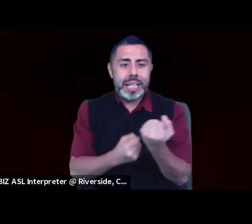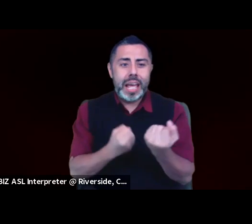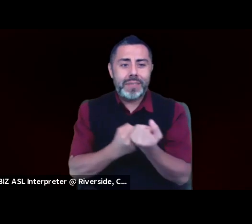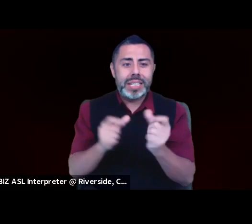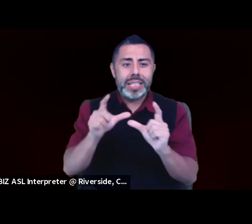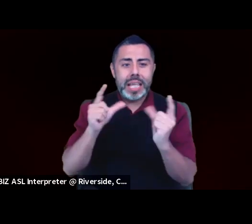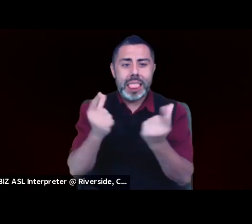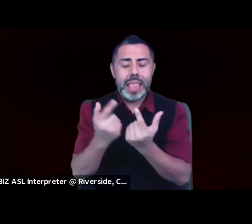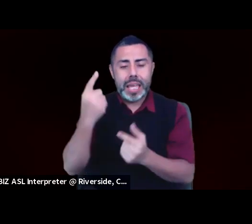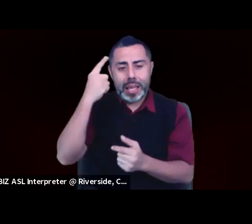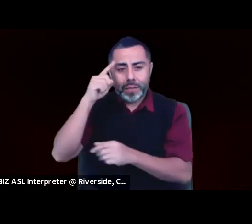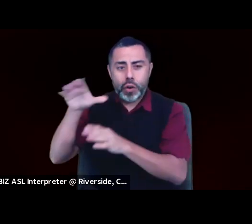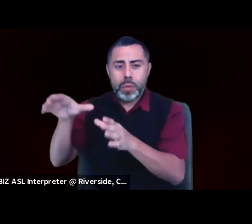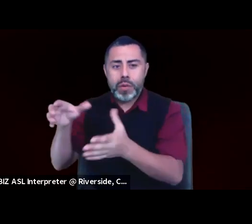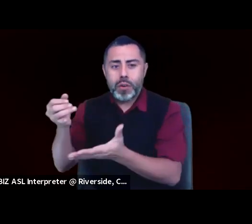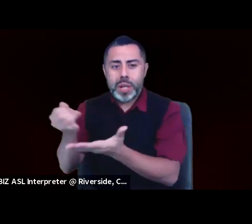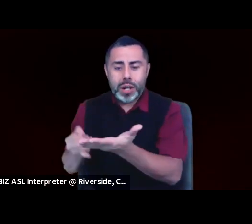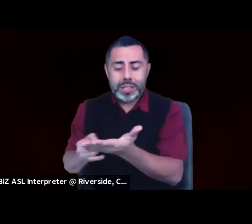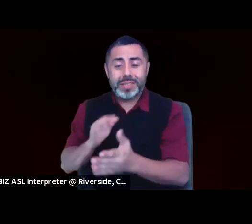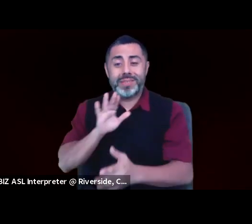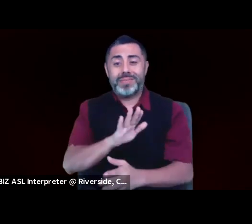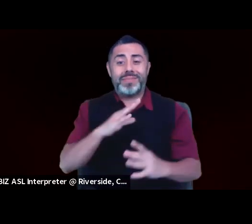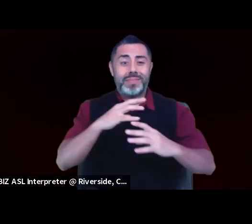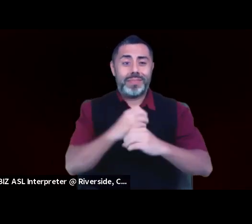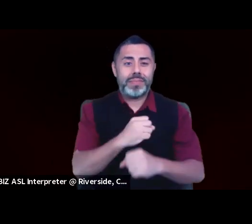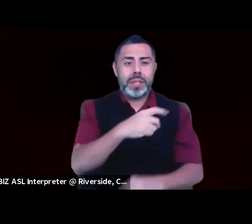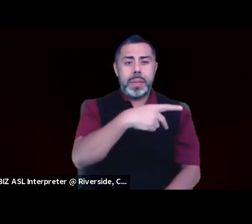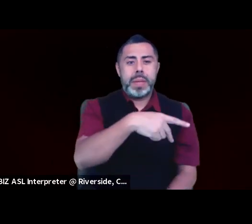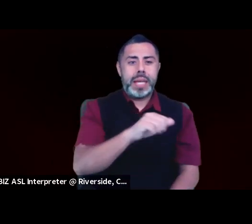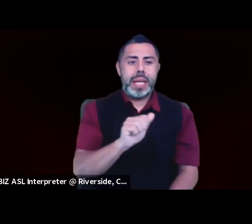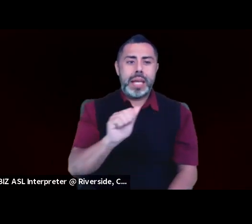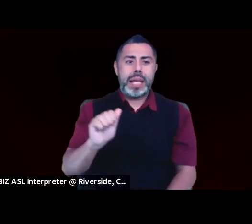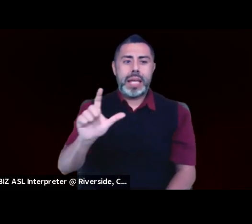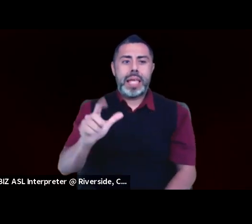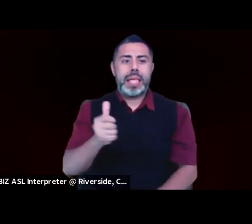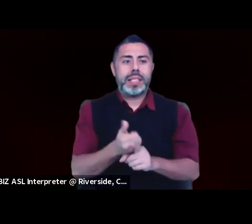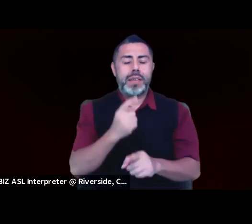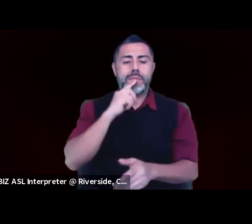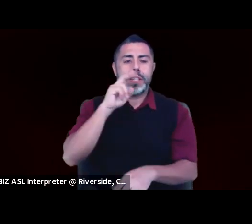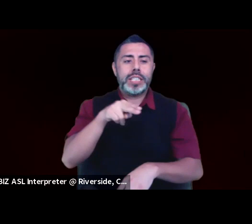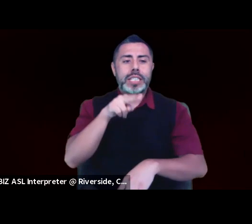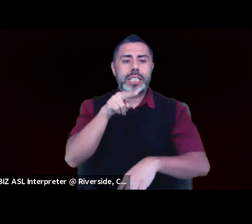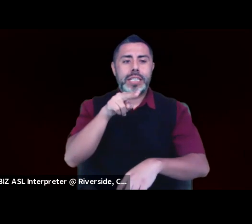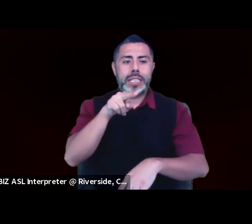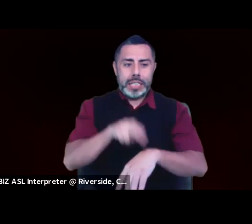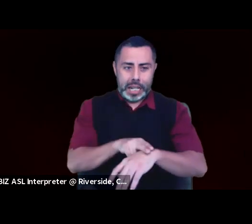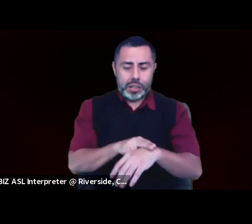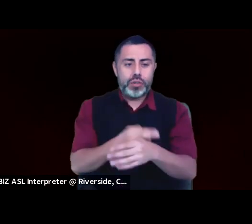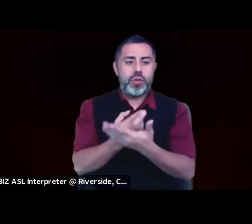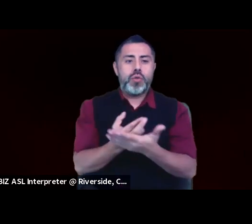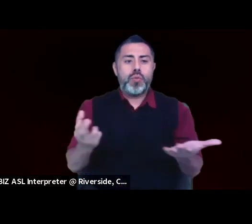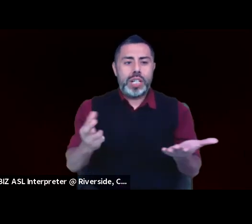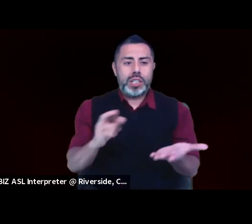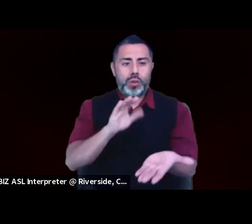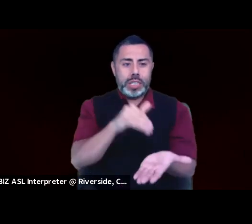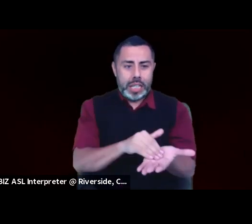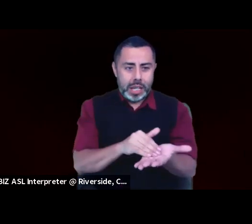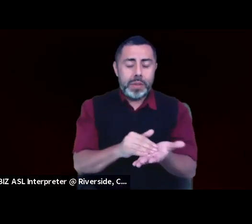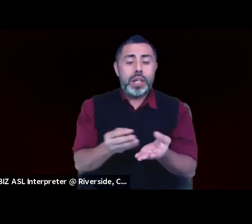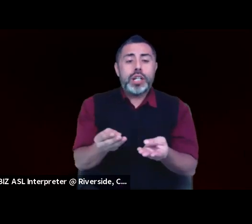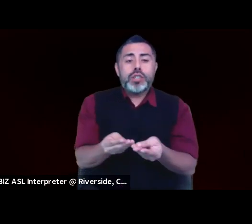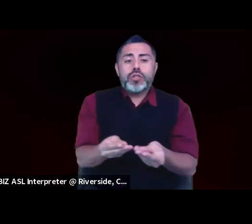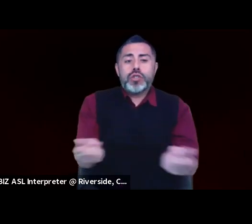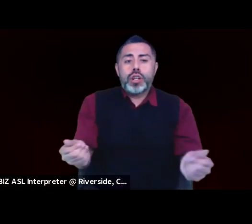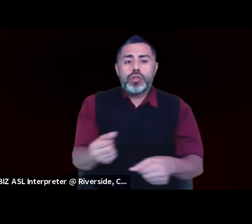by PAL, P-A-A-L. It's a national resource hub, solutions generator, and digital and physical community